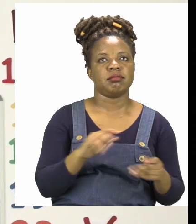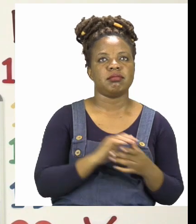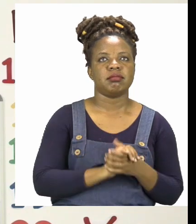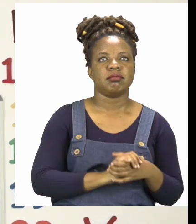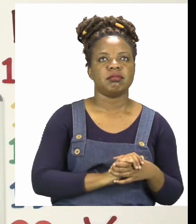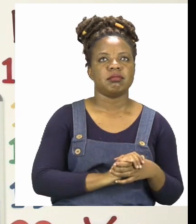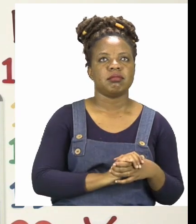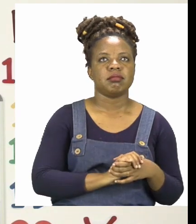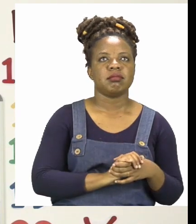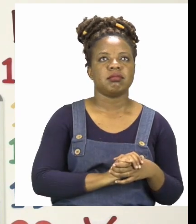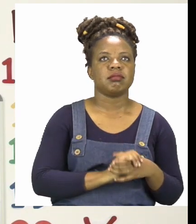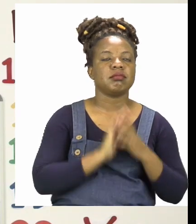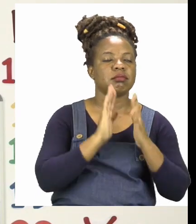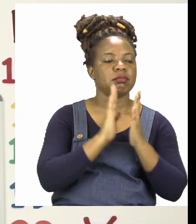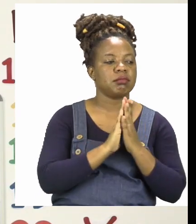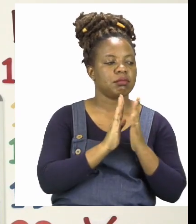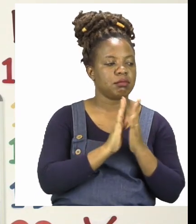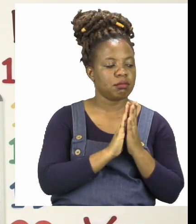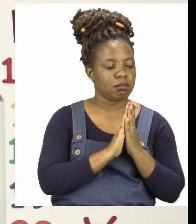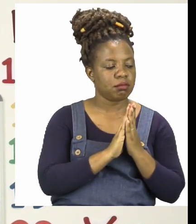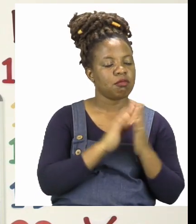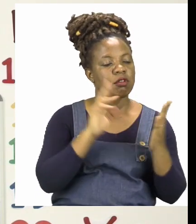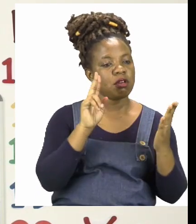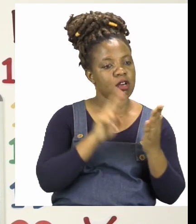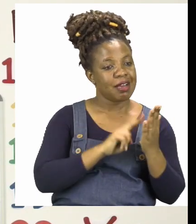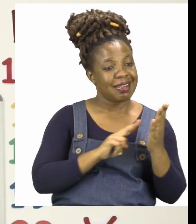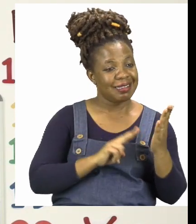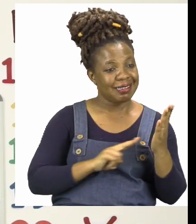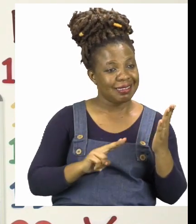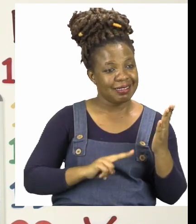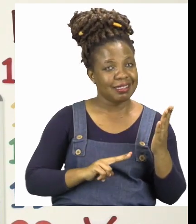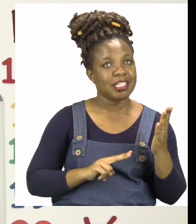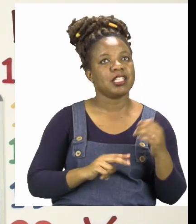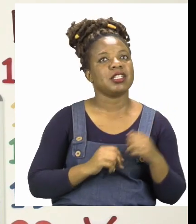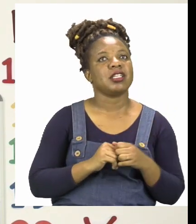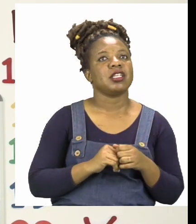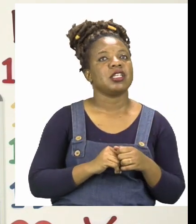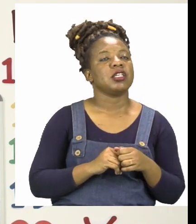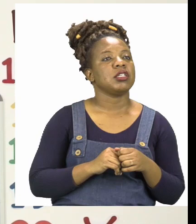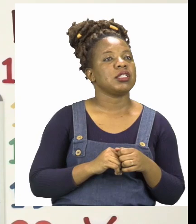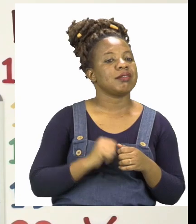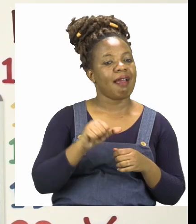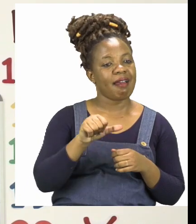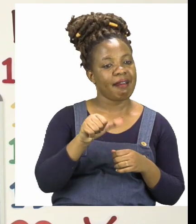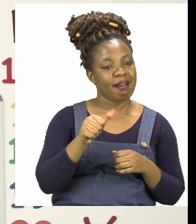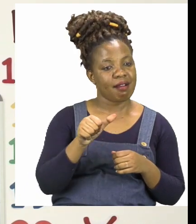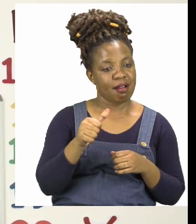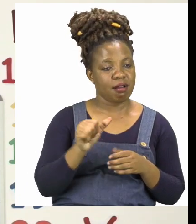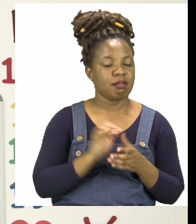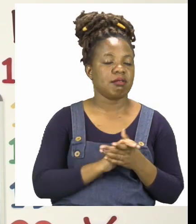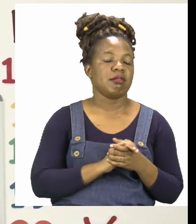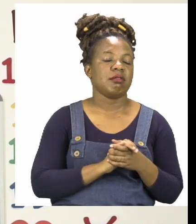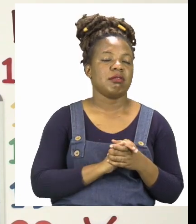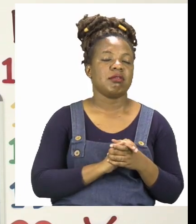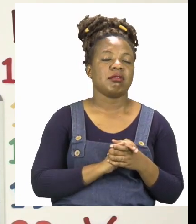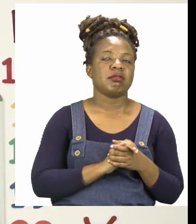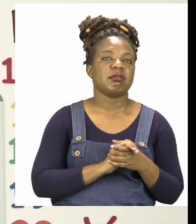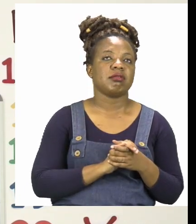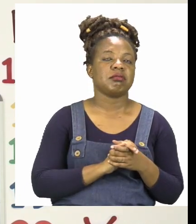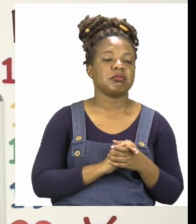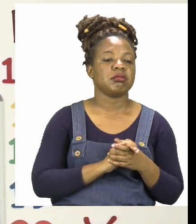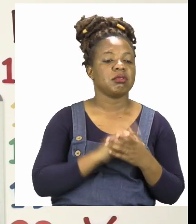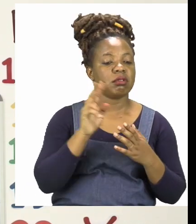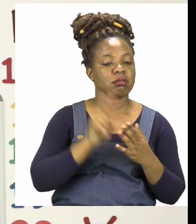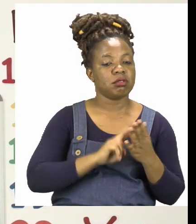to please read your problem sums carefully, boys and girls. Read it twice before you try to